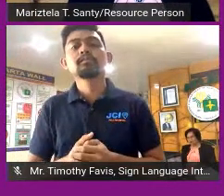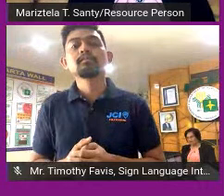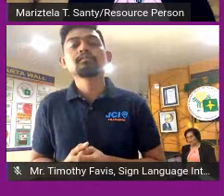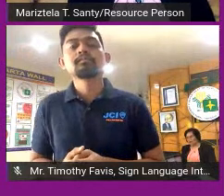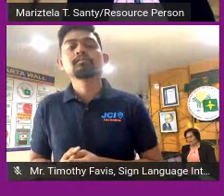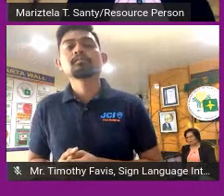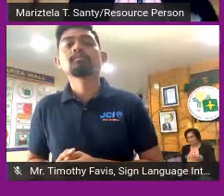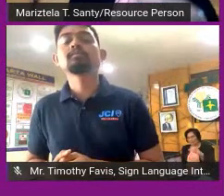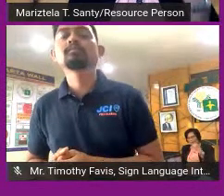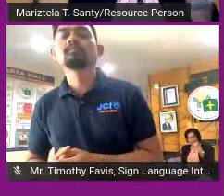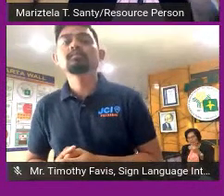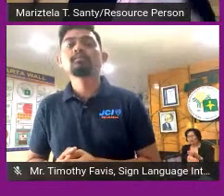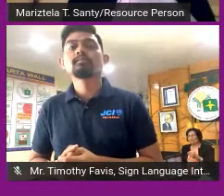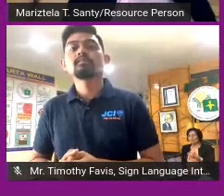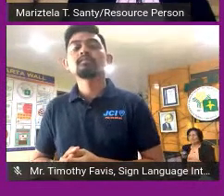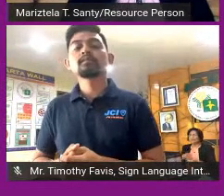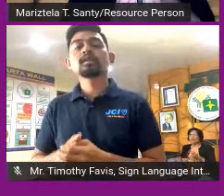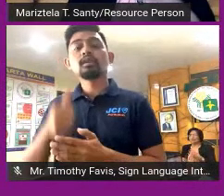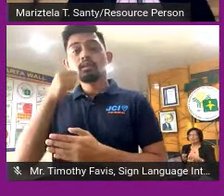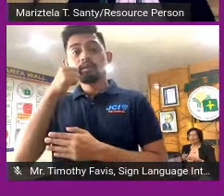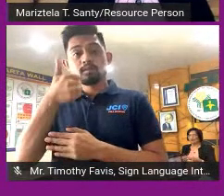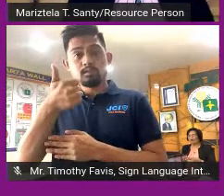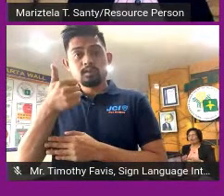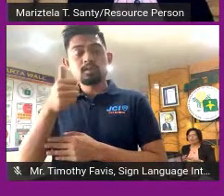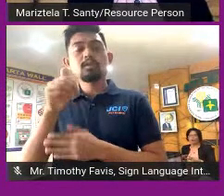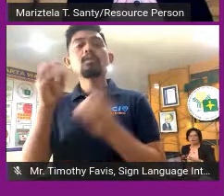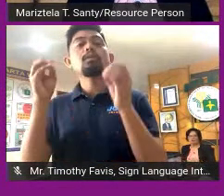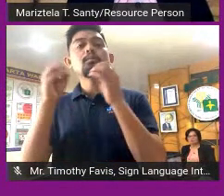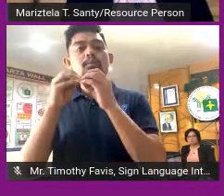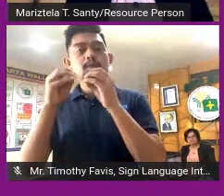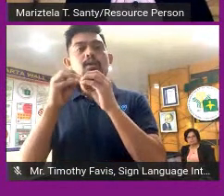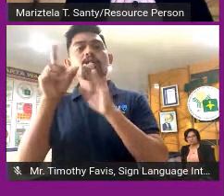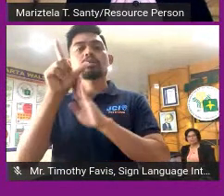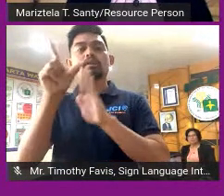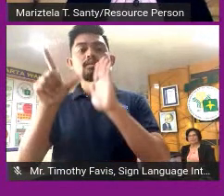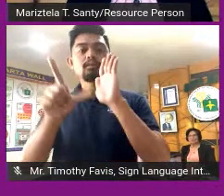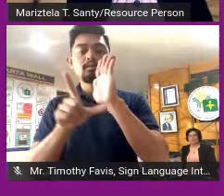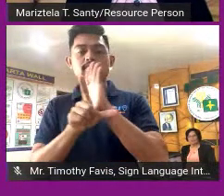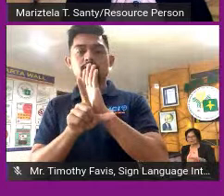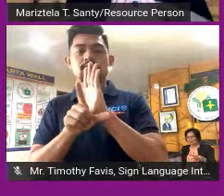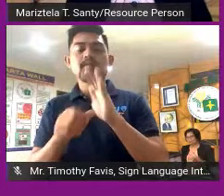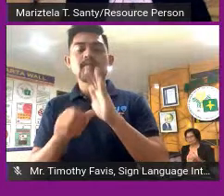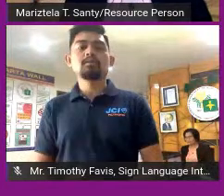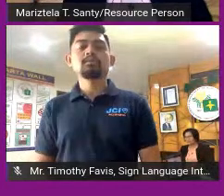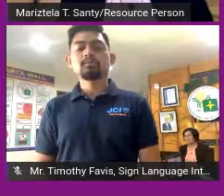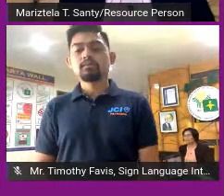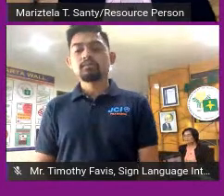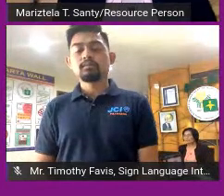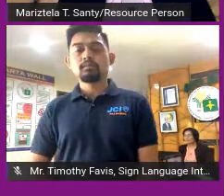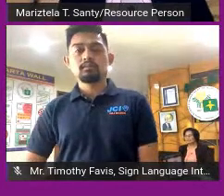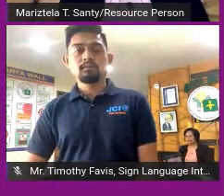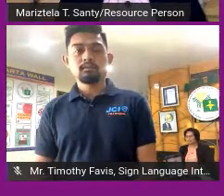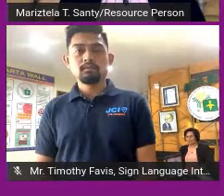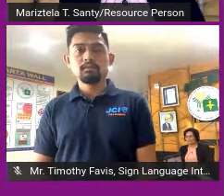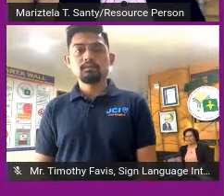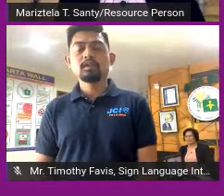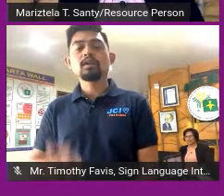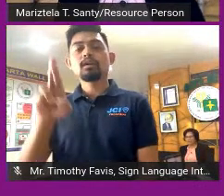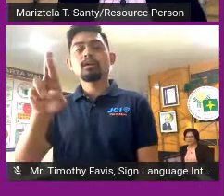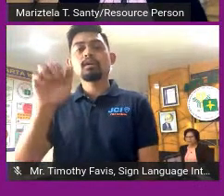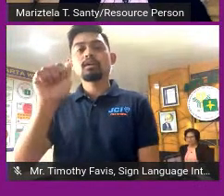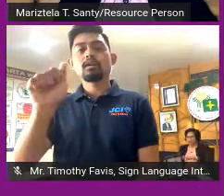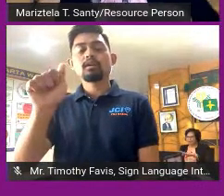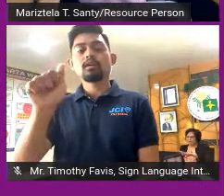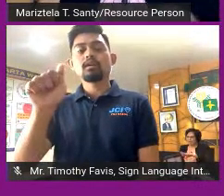continuation of our, tomorrow we will be dealing with more of laws, as we'll deal with, with Magna Carta of